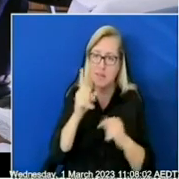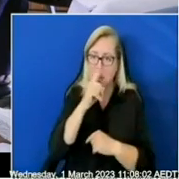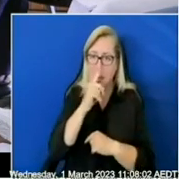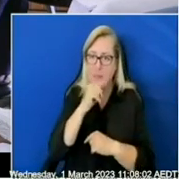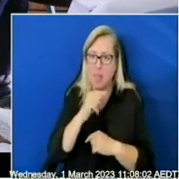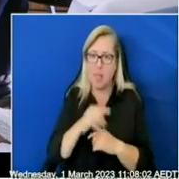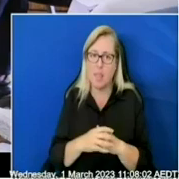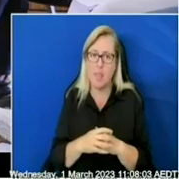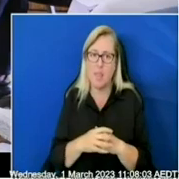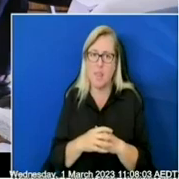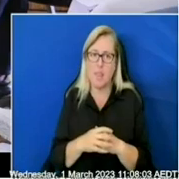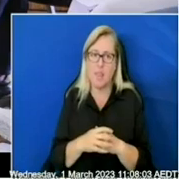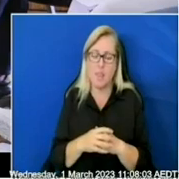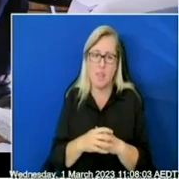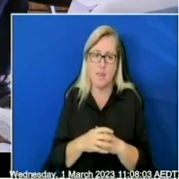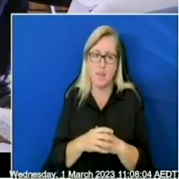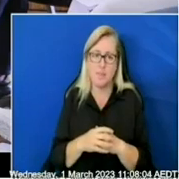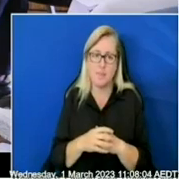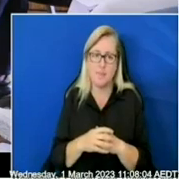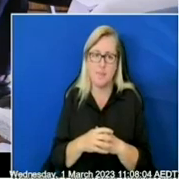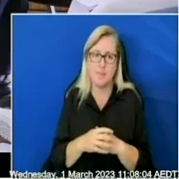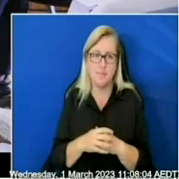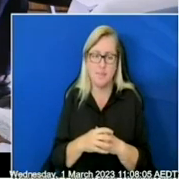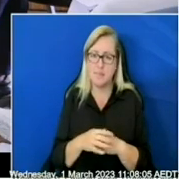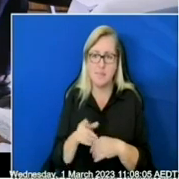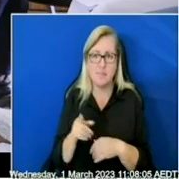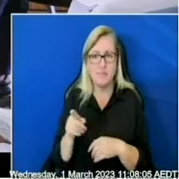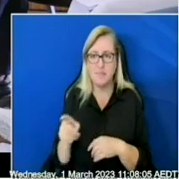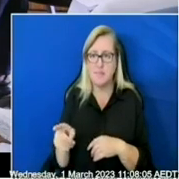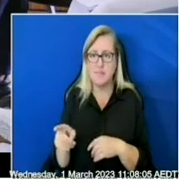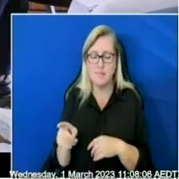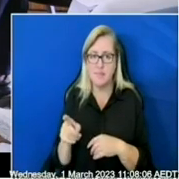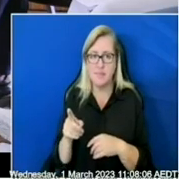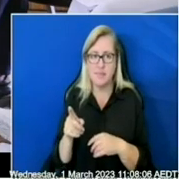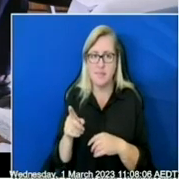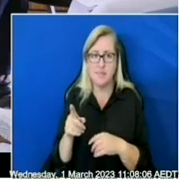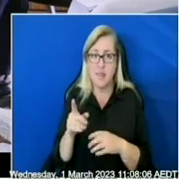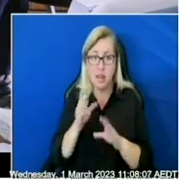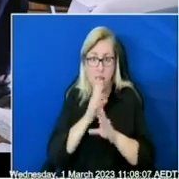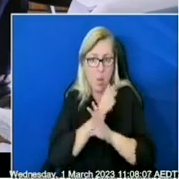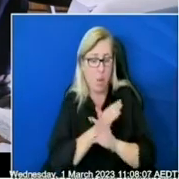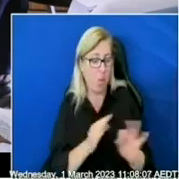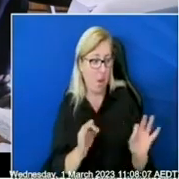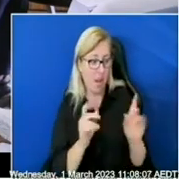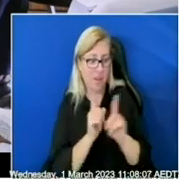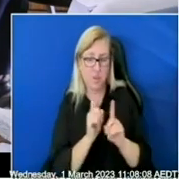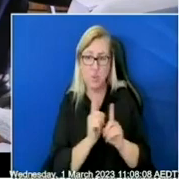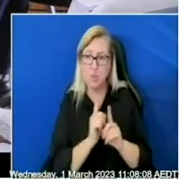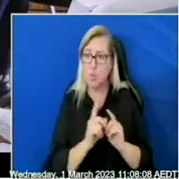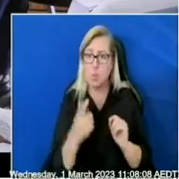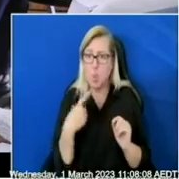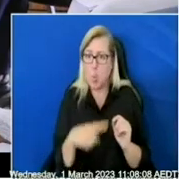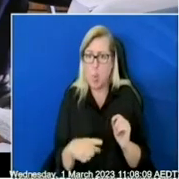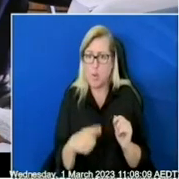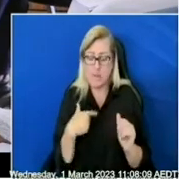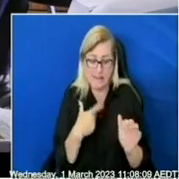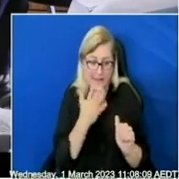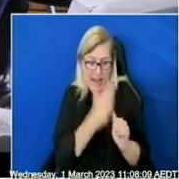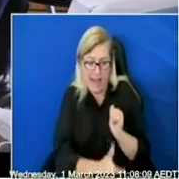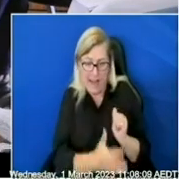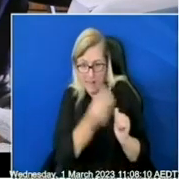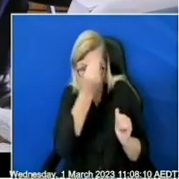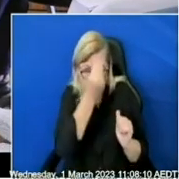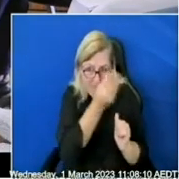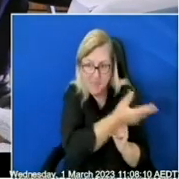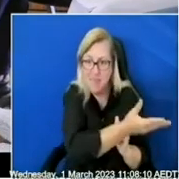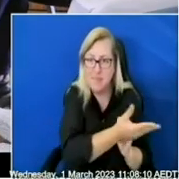you know, they just were. They were quiet too because they never told that this was all. They all kept that inside. Yeah.